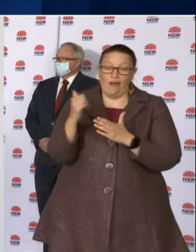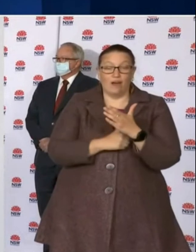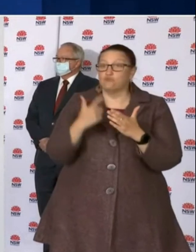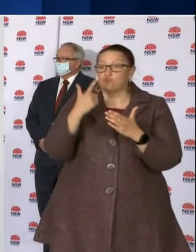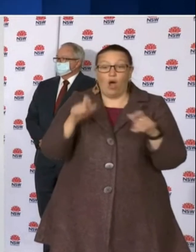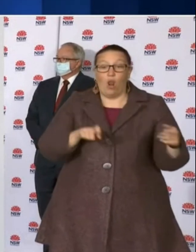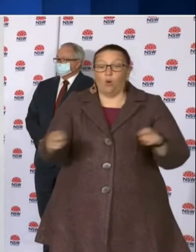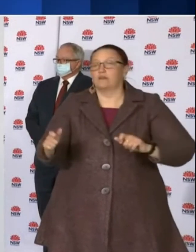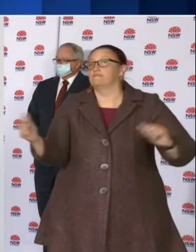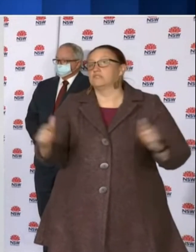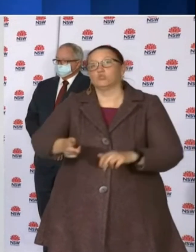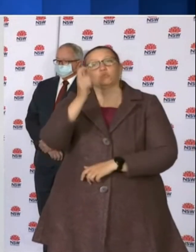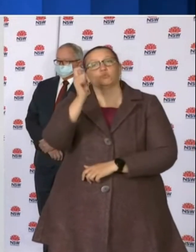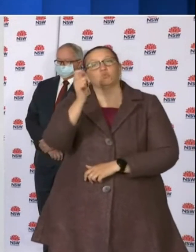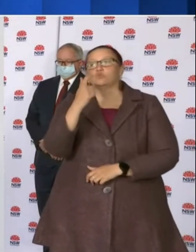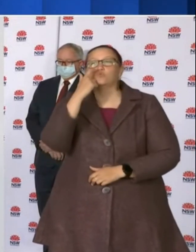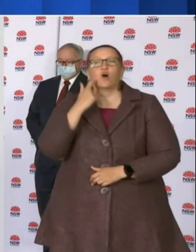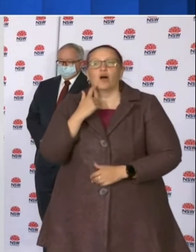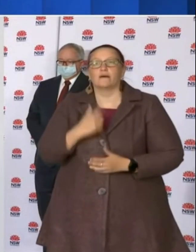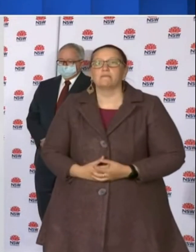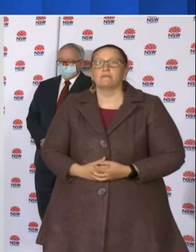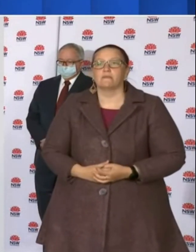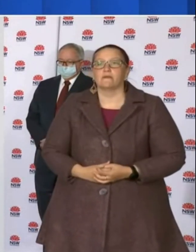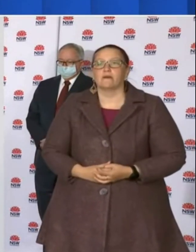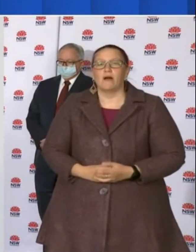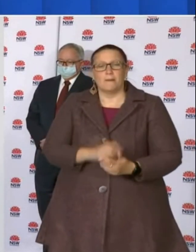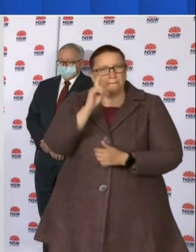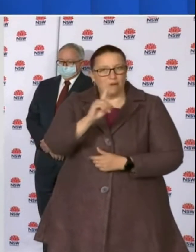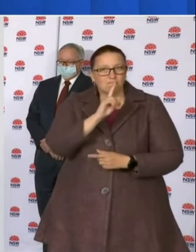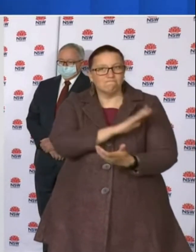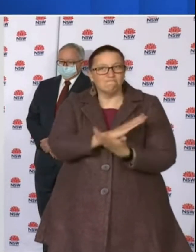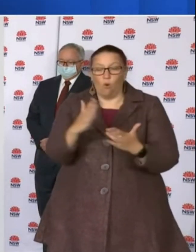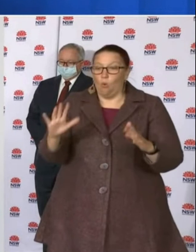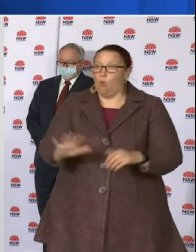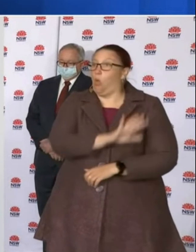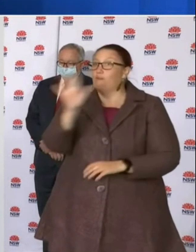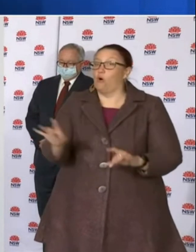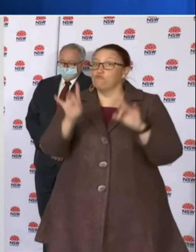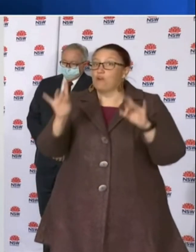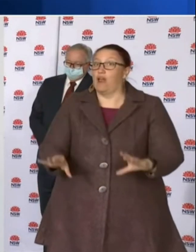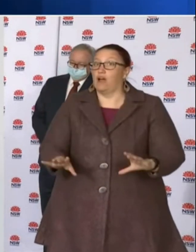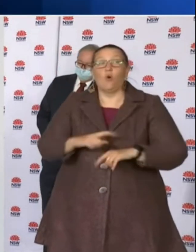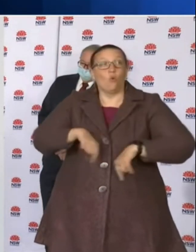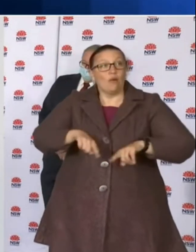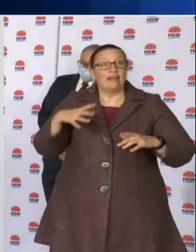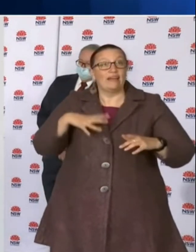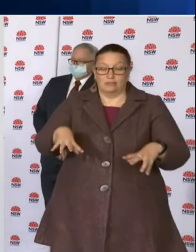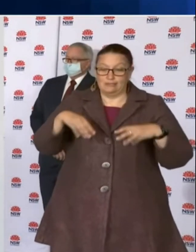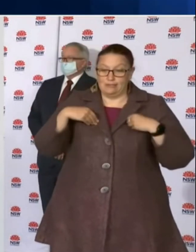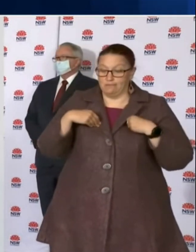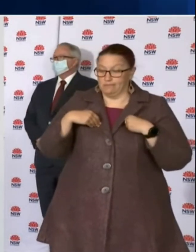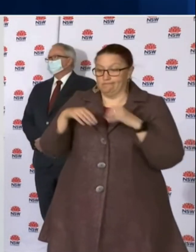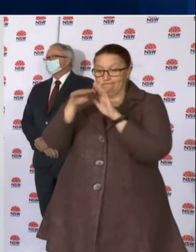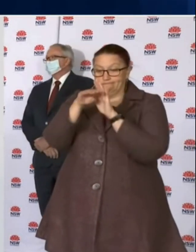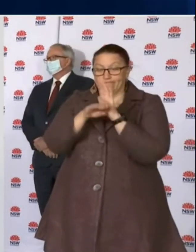as soon as we can, but there's no doubt that everybody across Australia will need to live with some level of restriction until